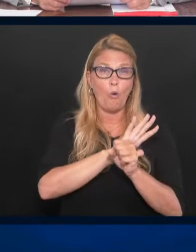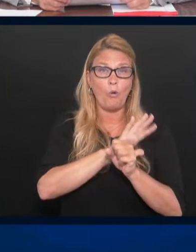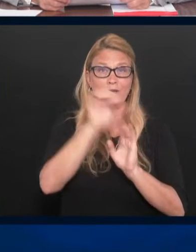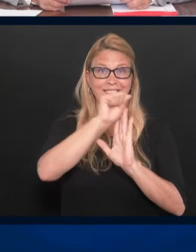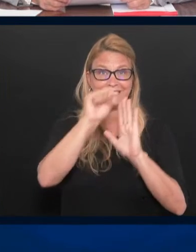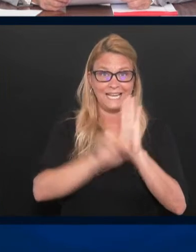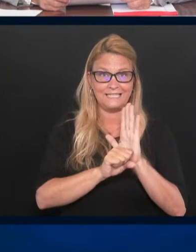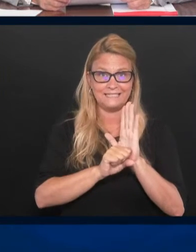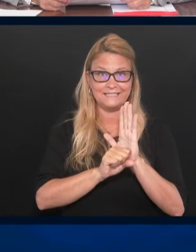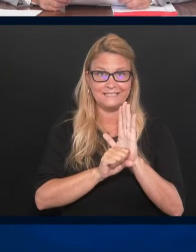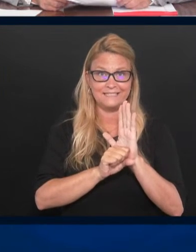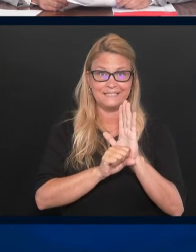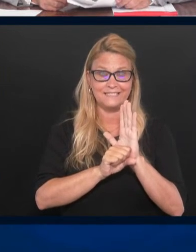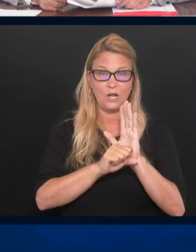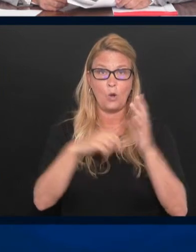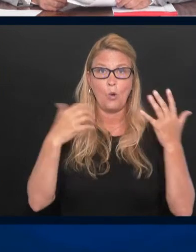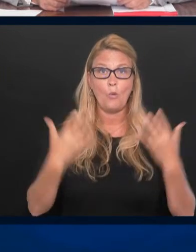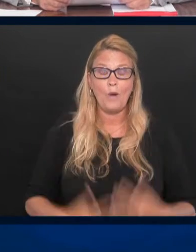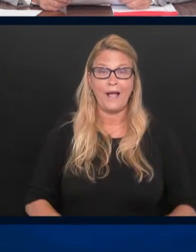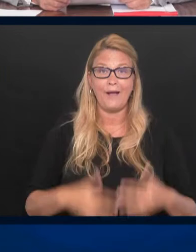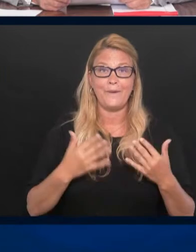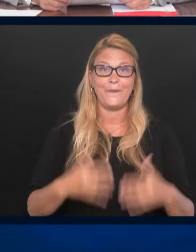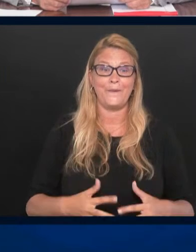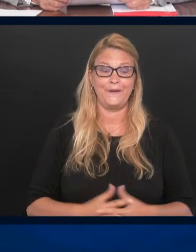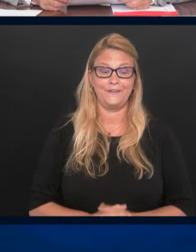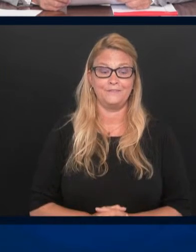Virginia. I mean,